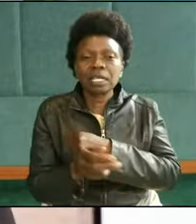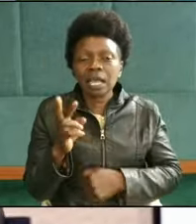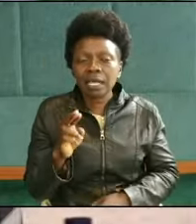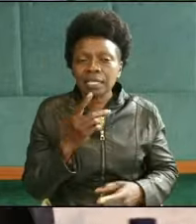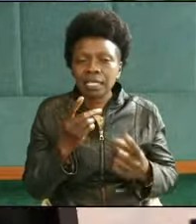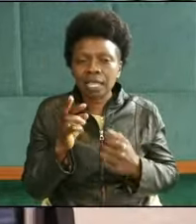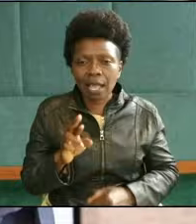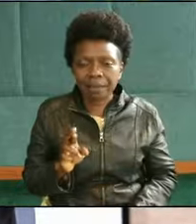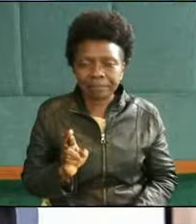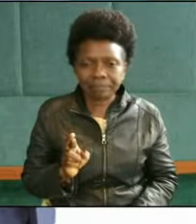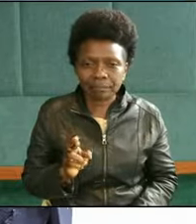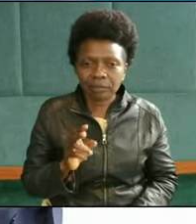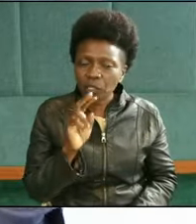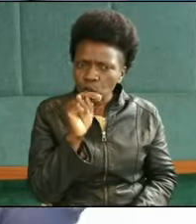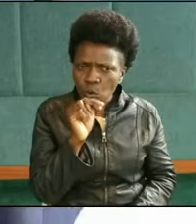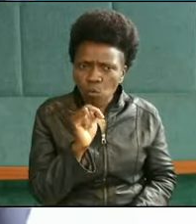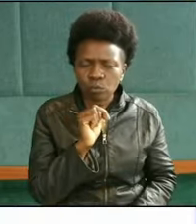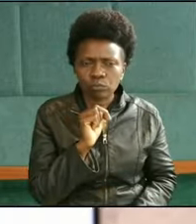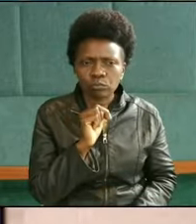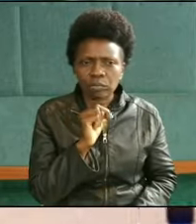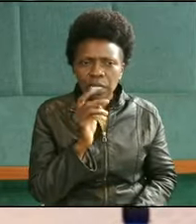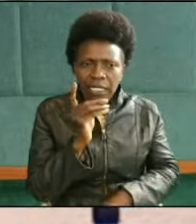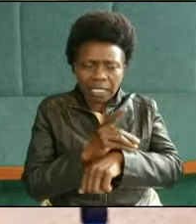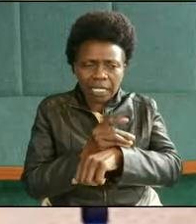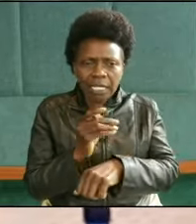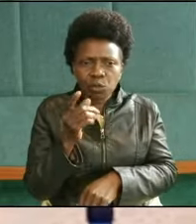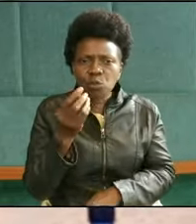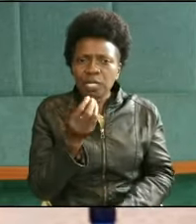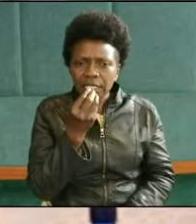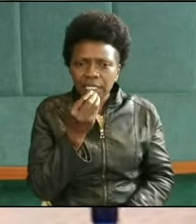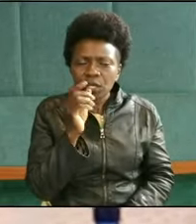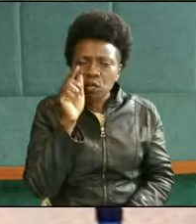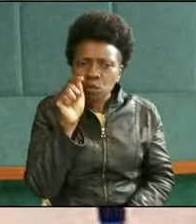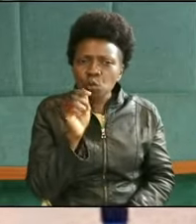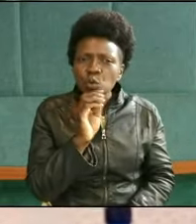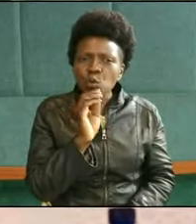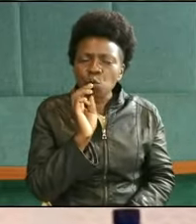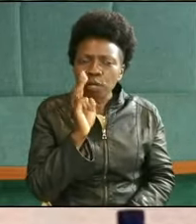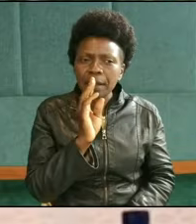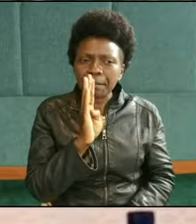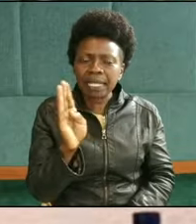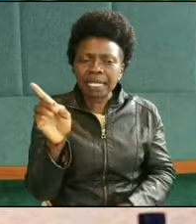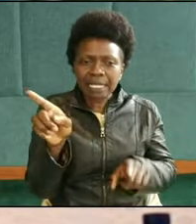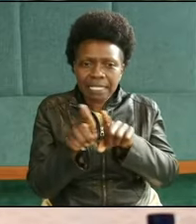and telling her, no, the day you eat it, you will be like God.